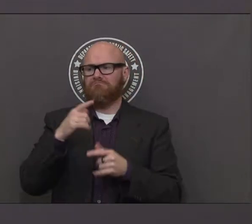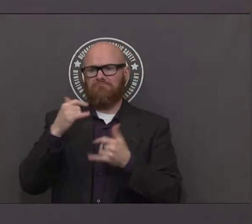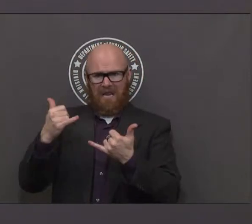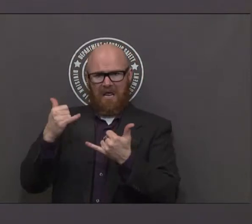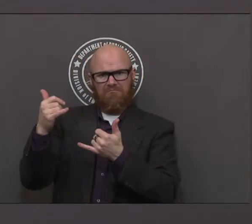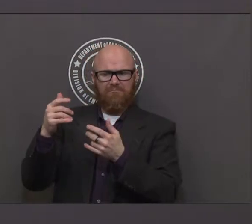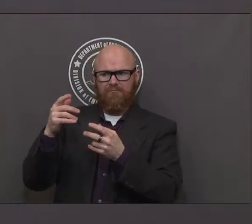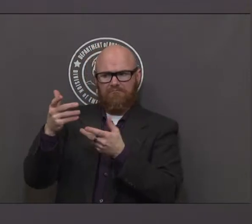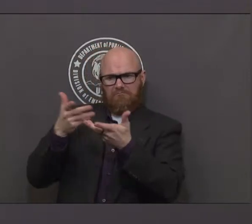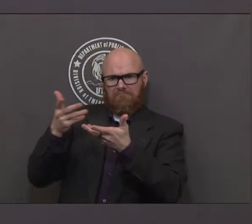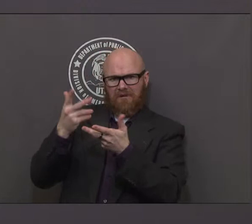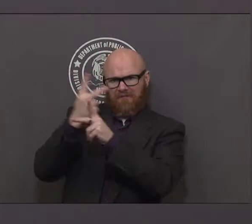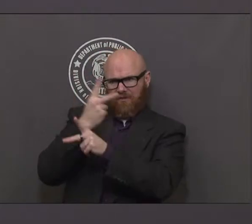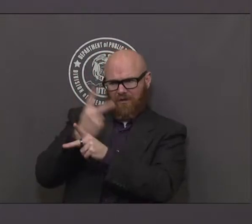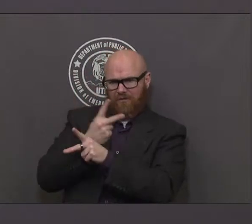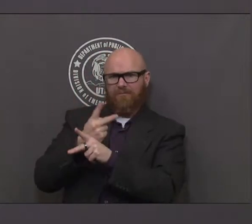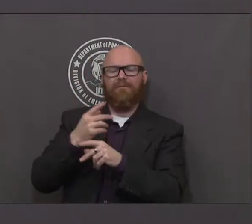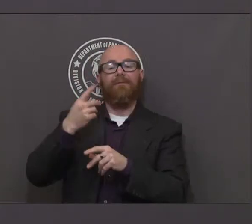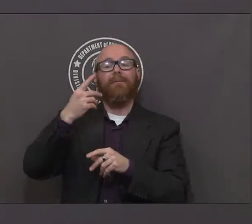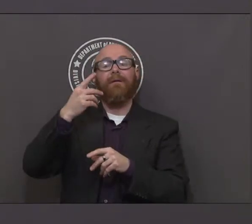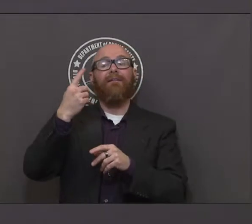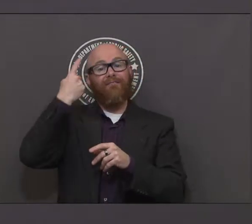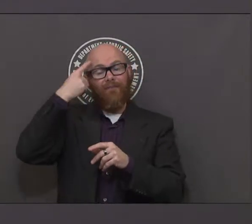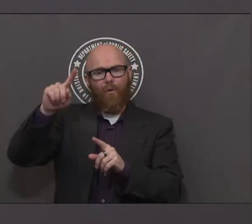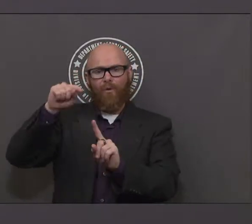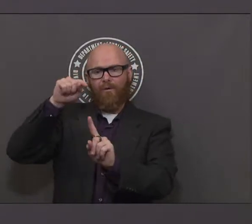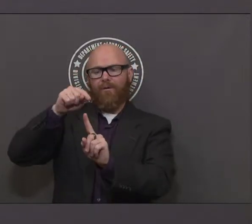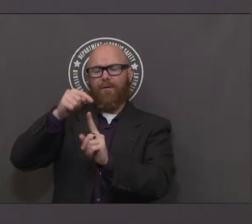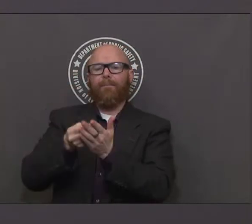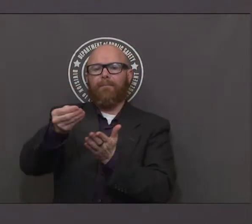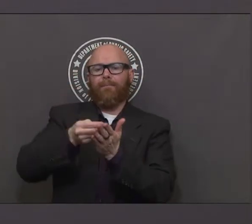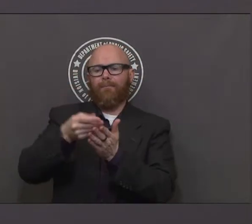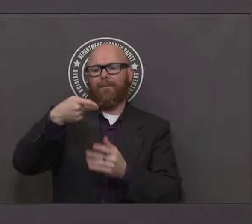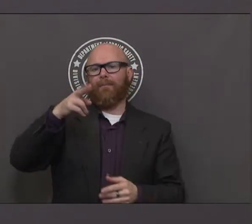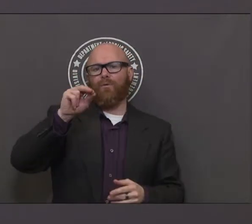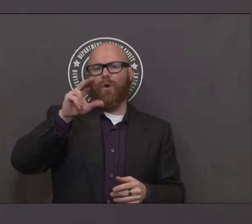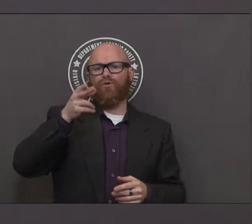we go through the normal procurement processes.